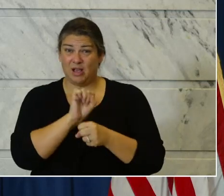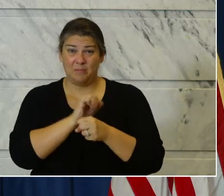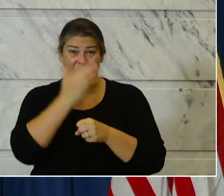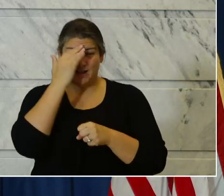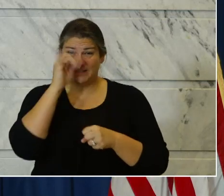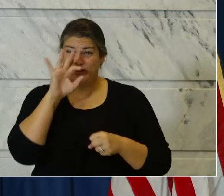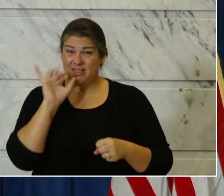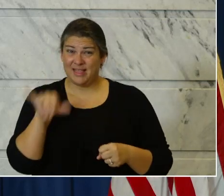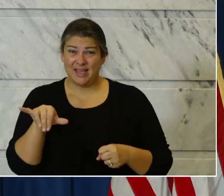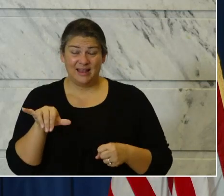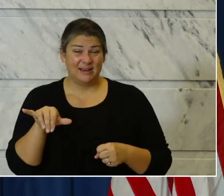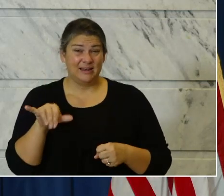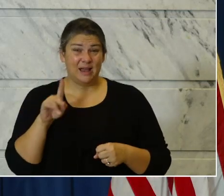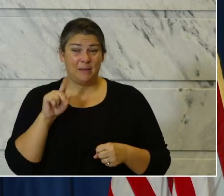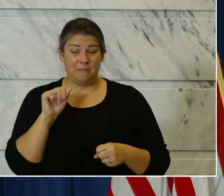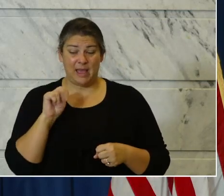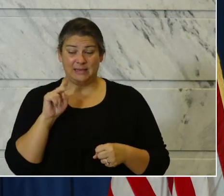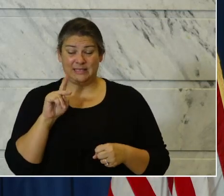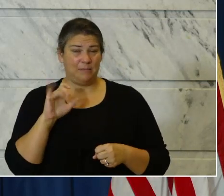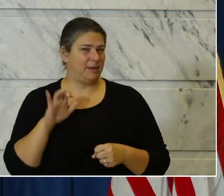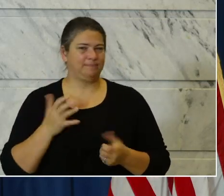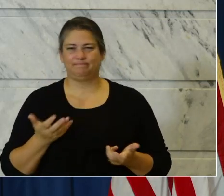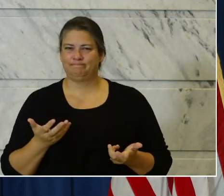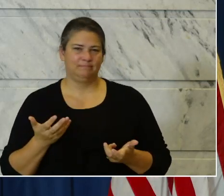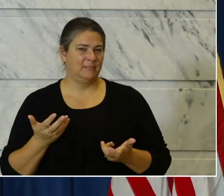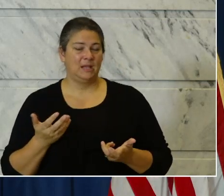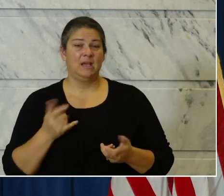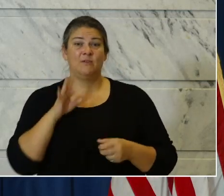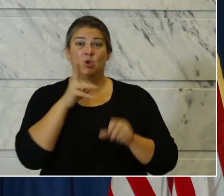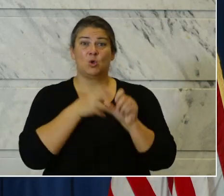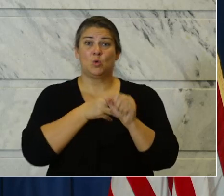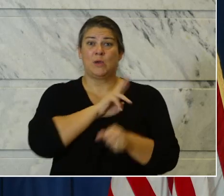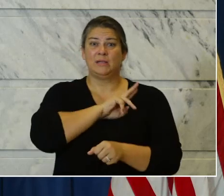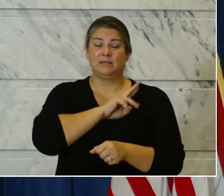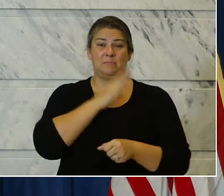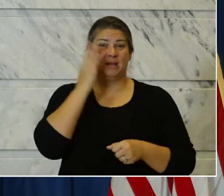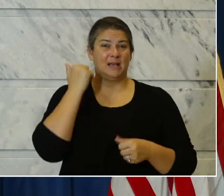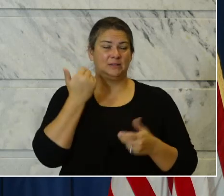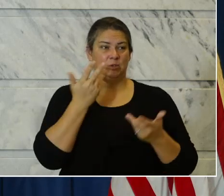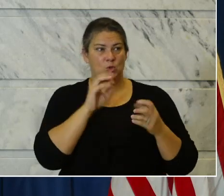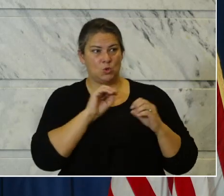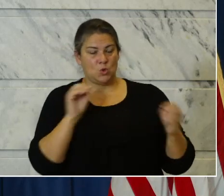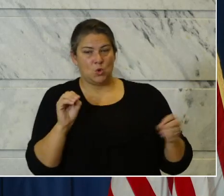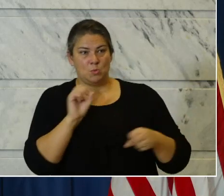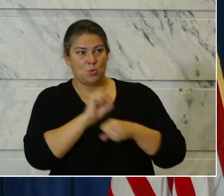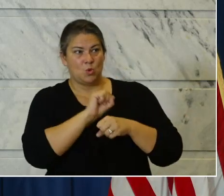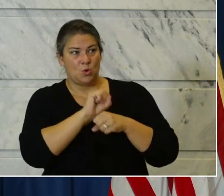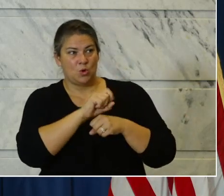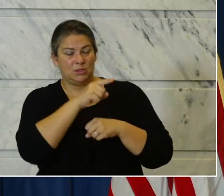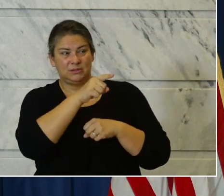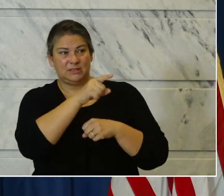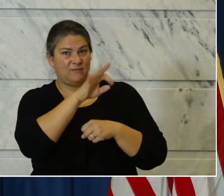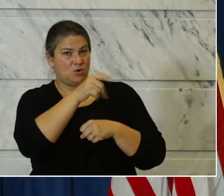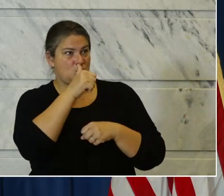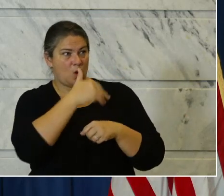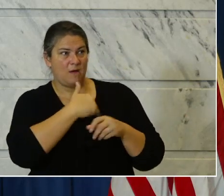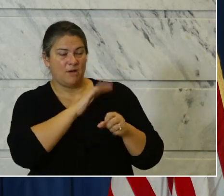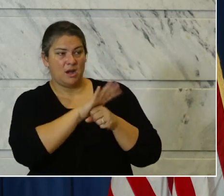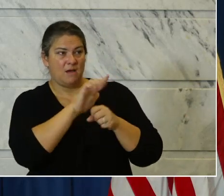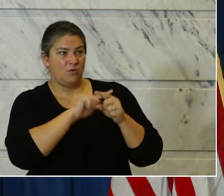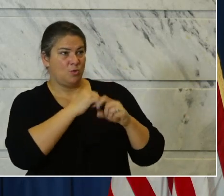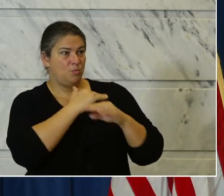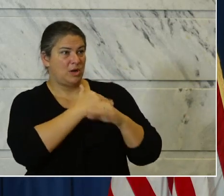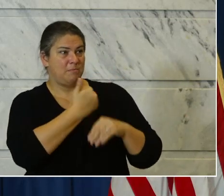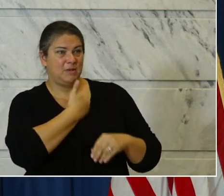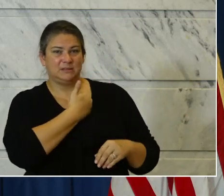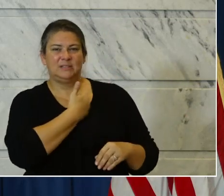not enough. Quitting because of lack of COVID precautions at your employer might be enough, but that would be